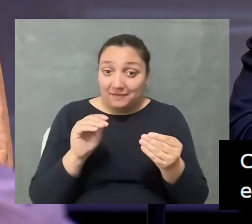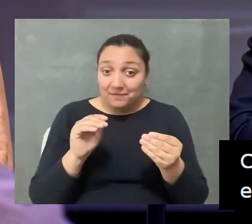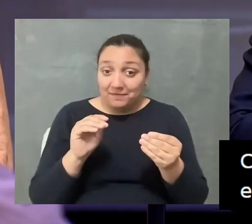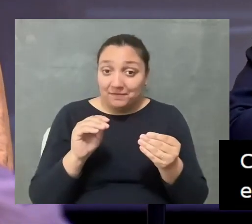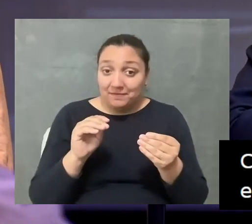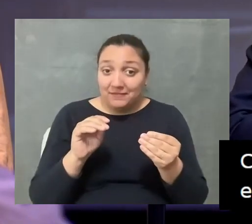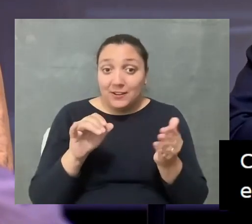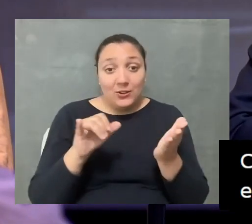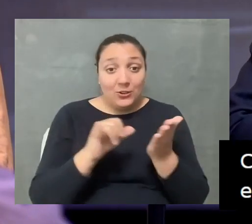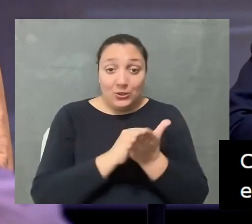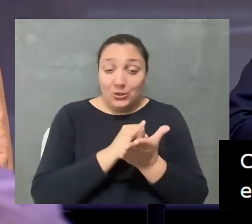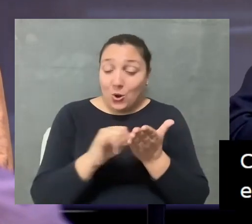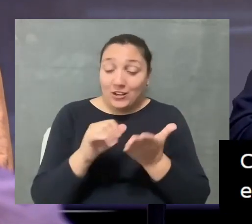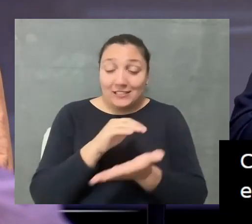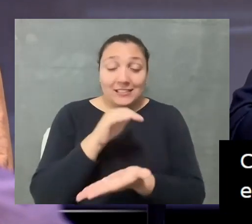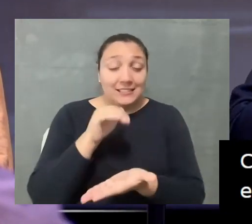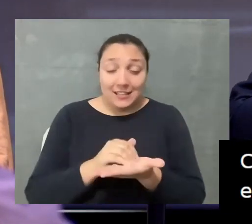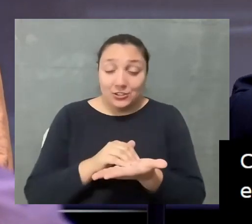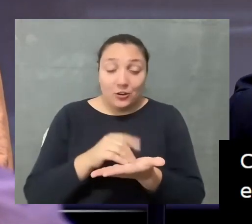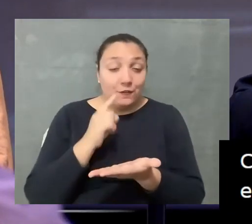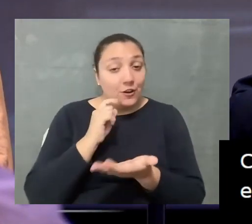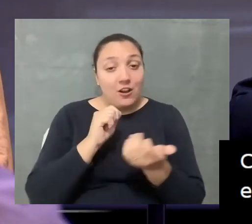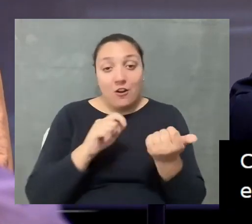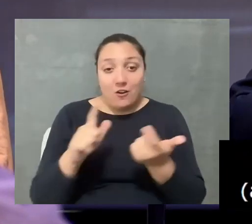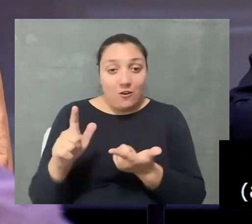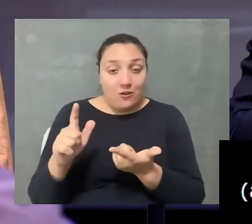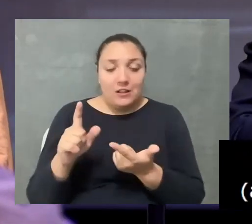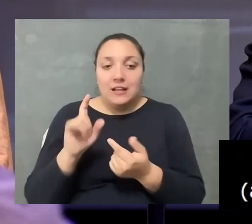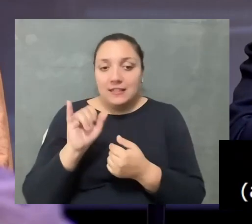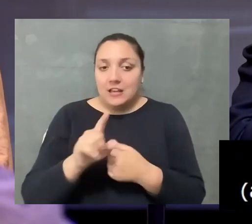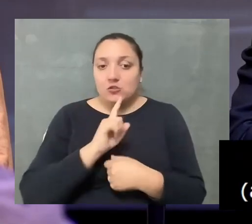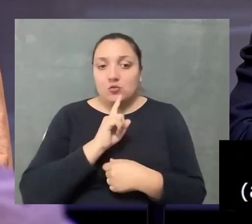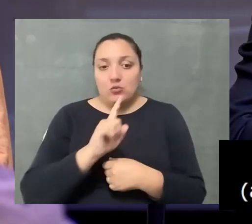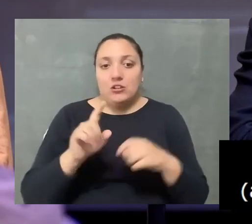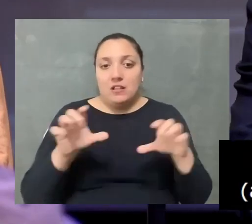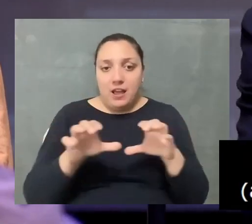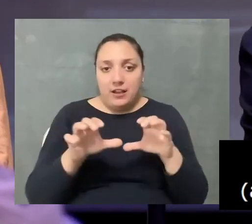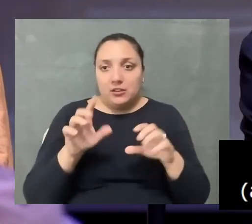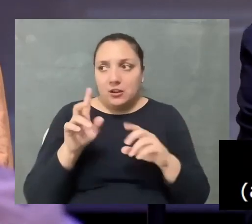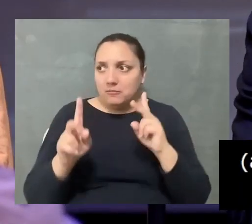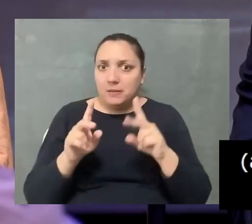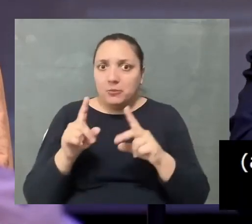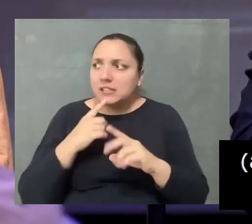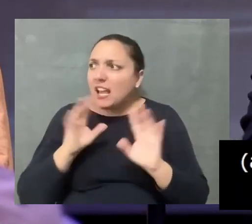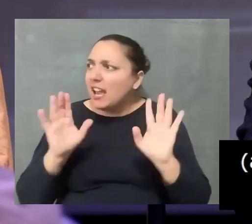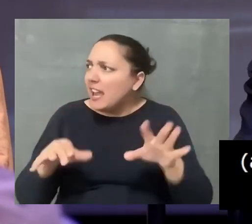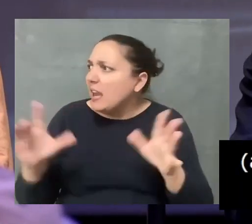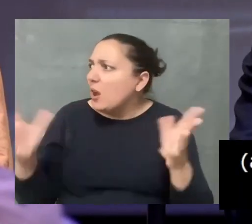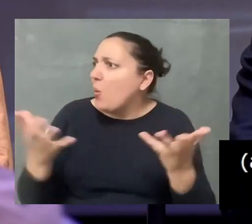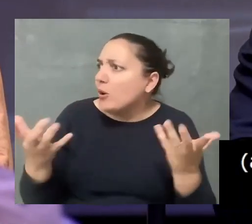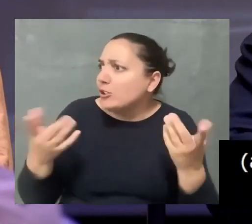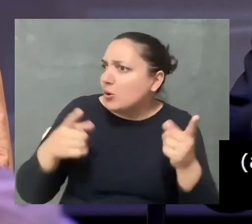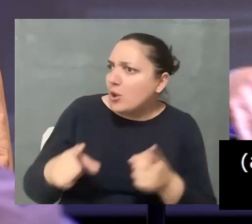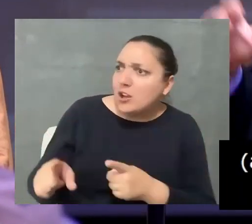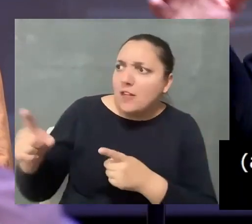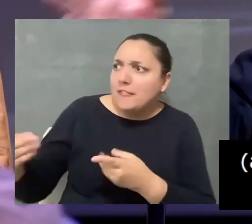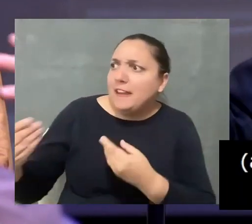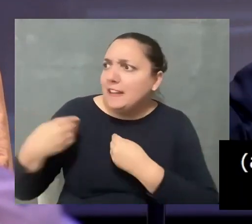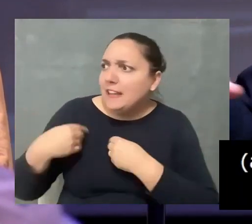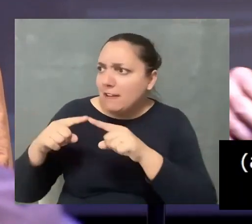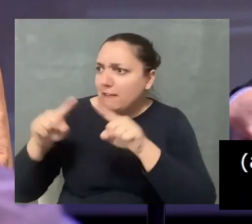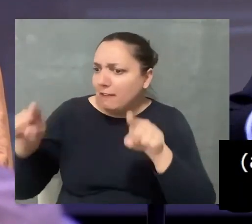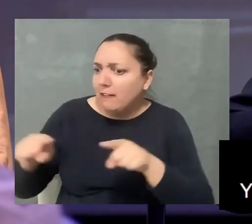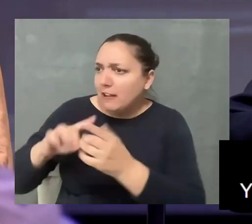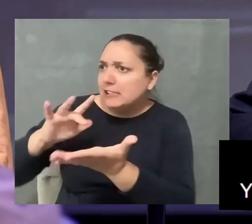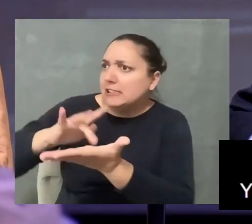and the epicenter of all this stuff. It's where all the real action is. And everywhere I go, people are like, what's going on in New York? They gave away all these tablets in NYCHA and they're doing